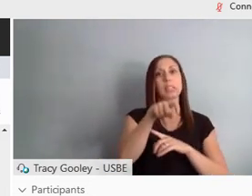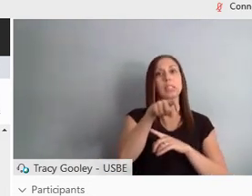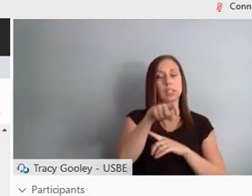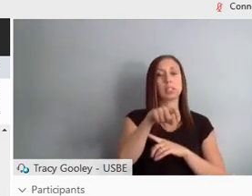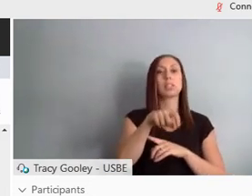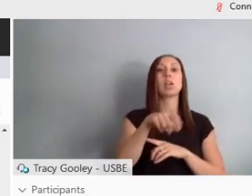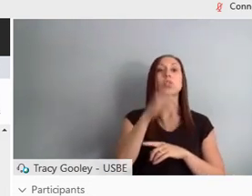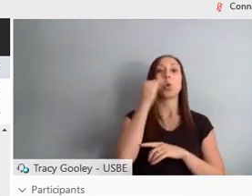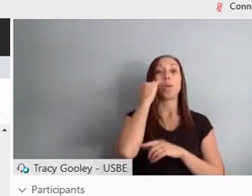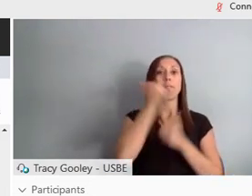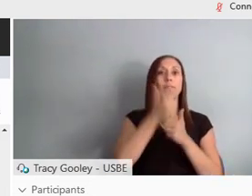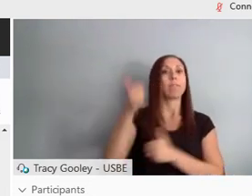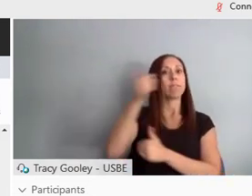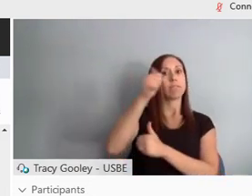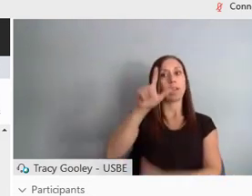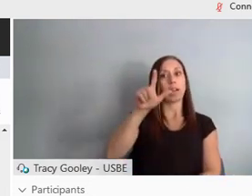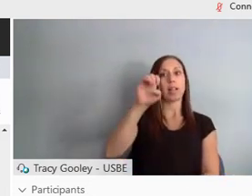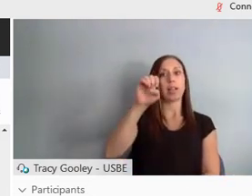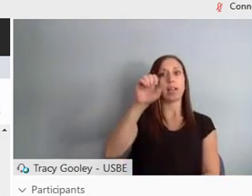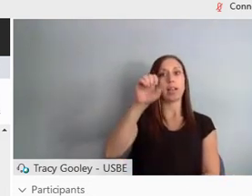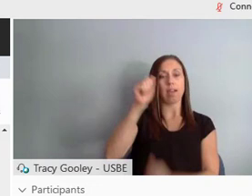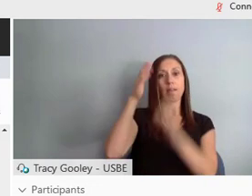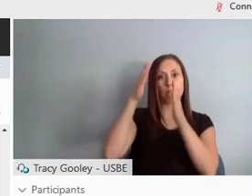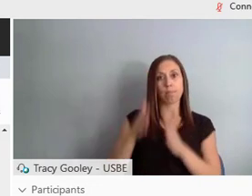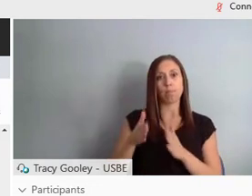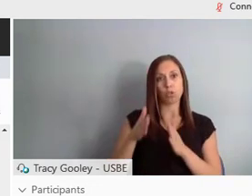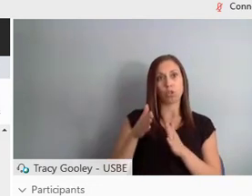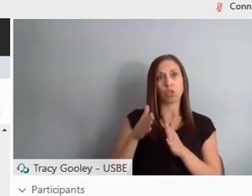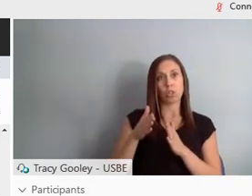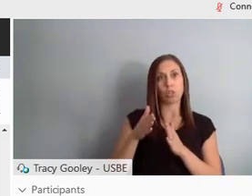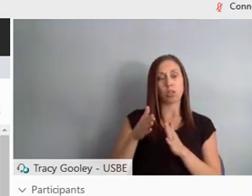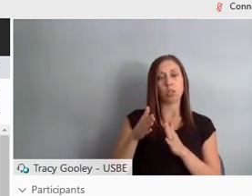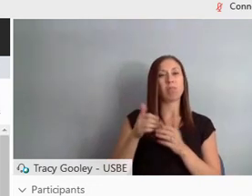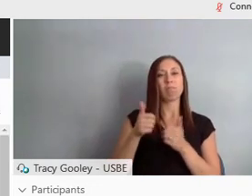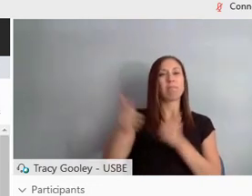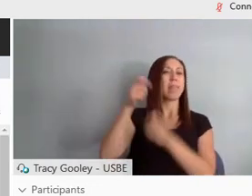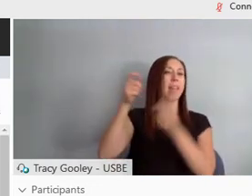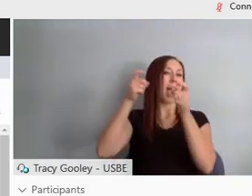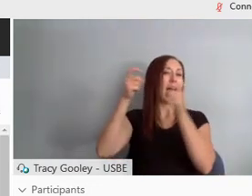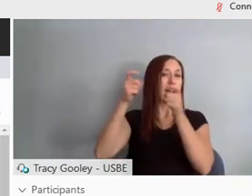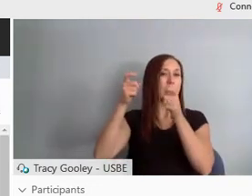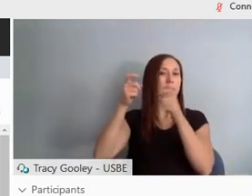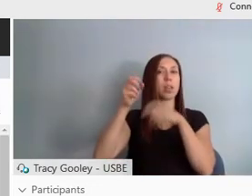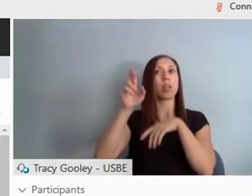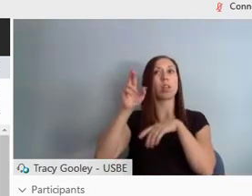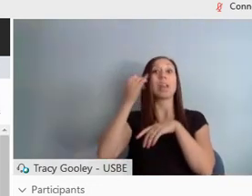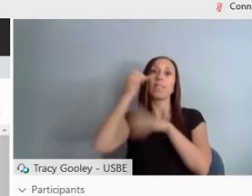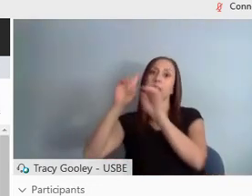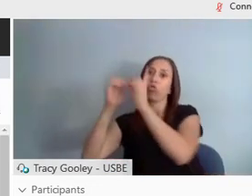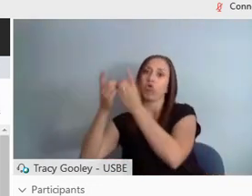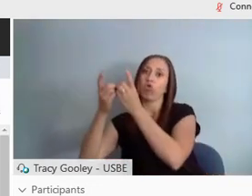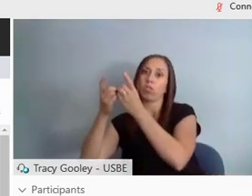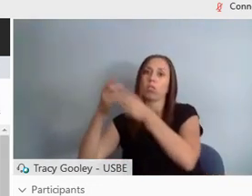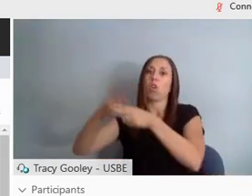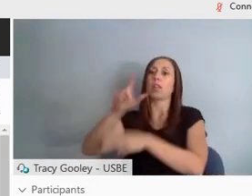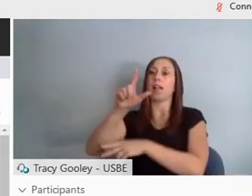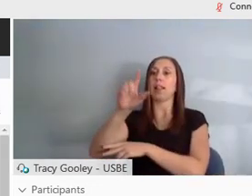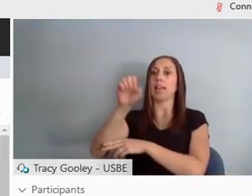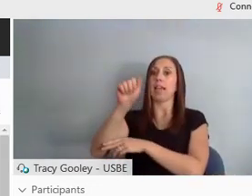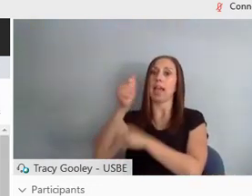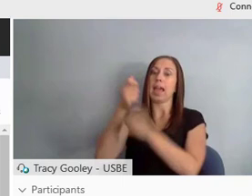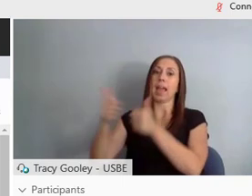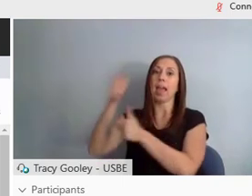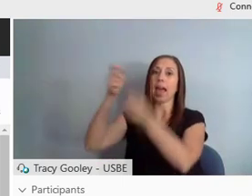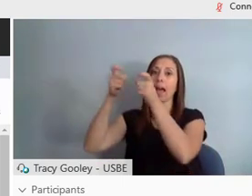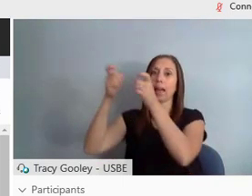thing as an LEA person, your LEA admin, if you're in a district, or